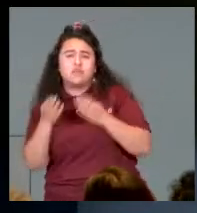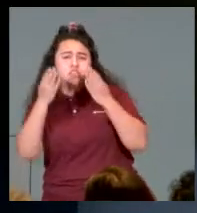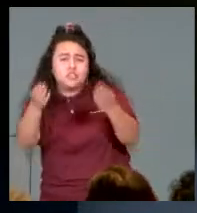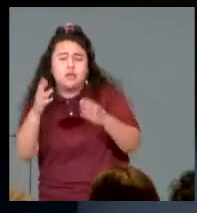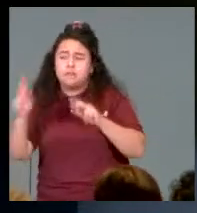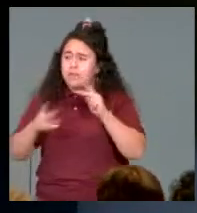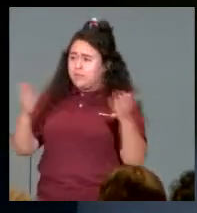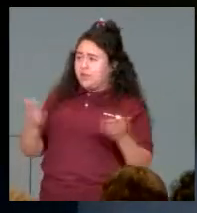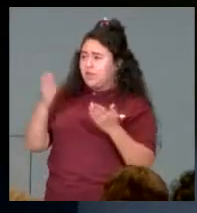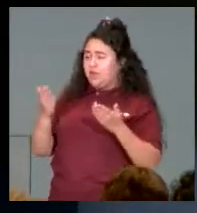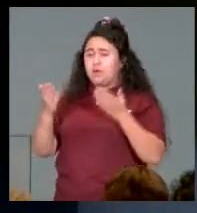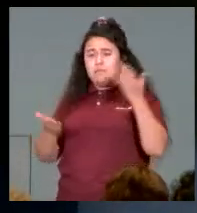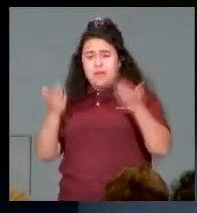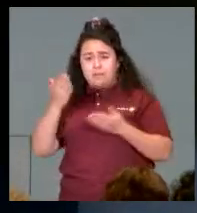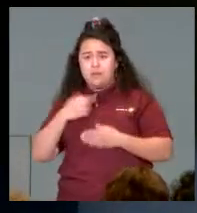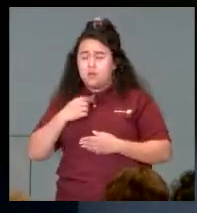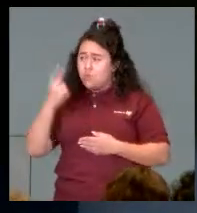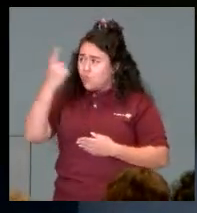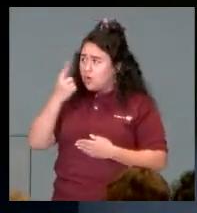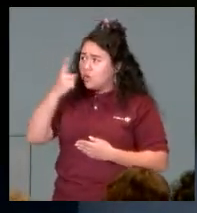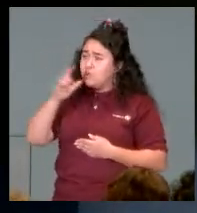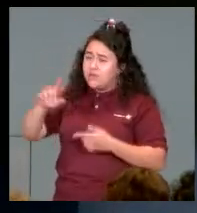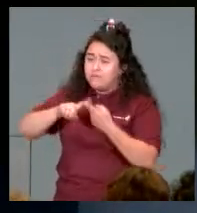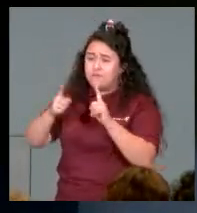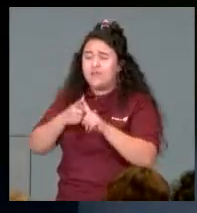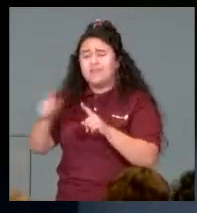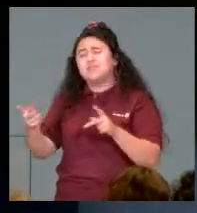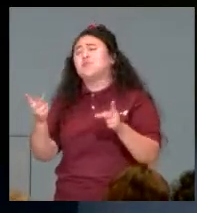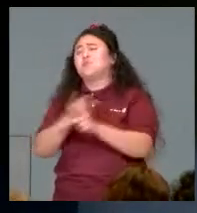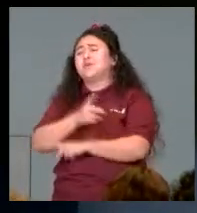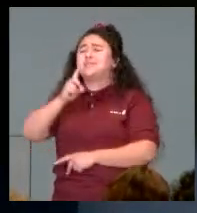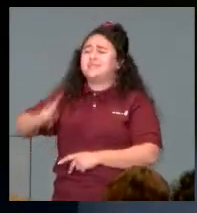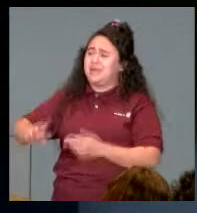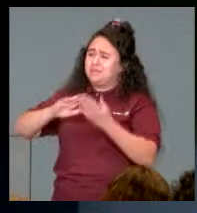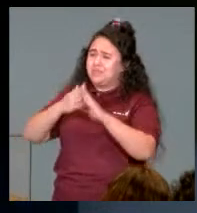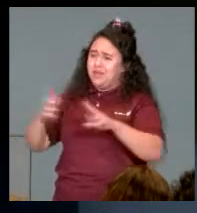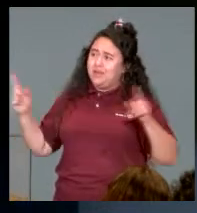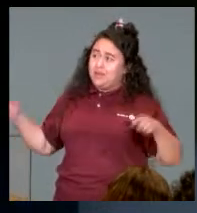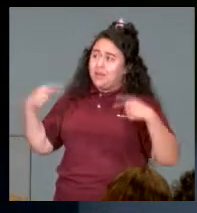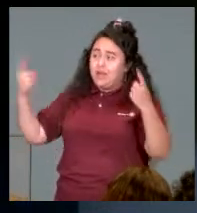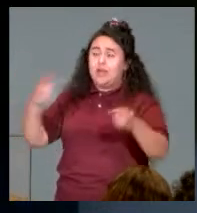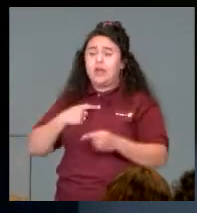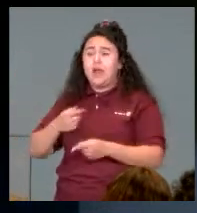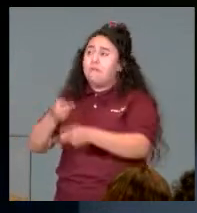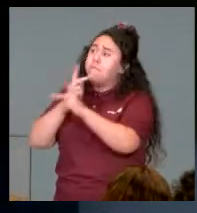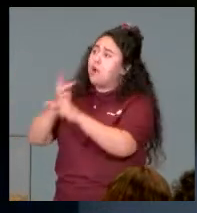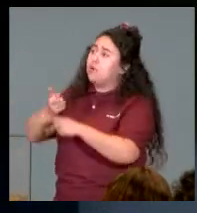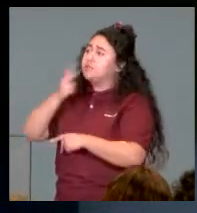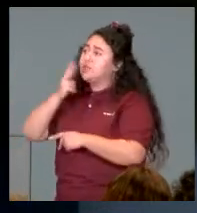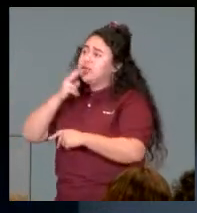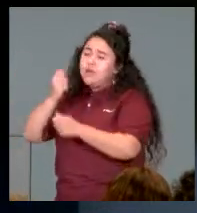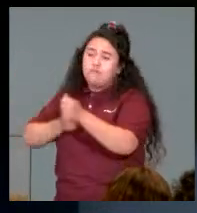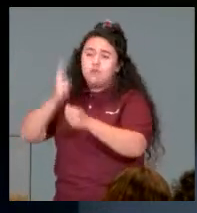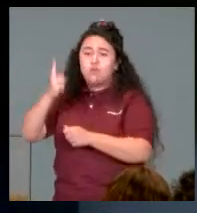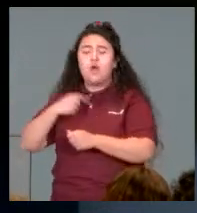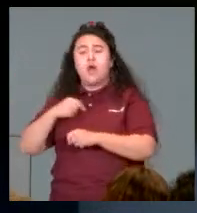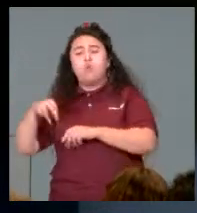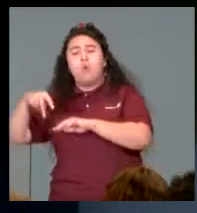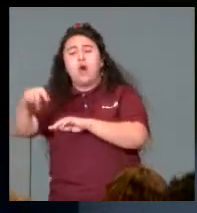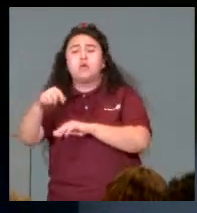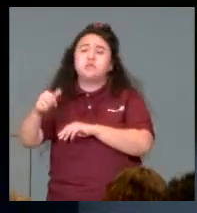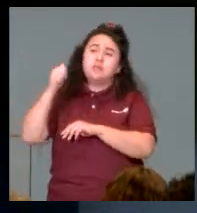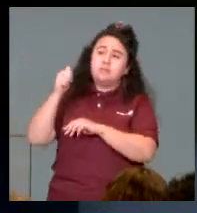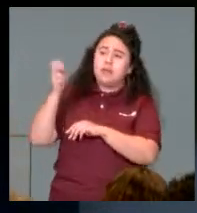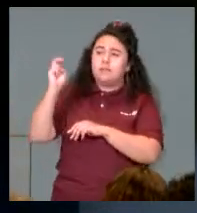folktale writers have not made up their minds as to who is gonna be their friends. This is the worst downtown yet, and I borrowed a cigarette everywhere. I've taken many a walk to the back of a